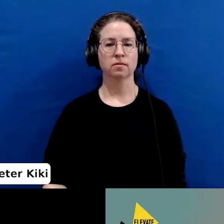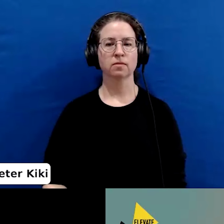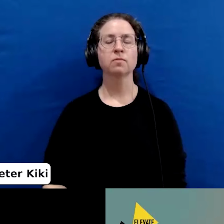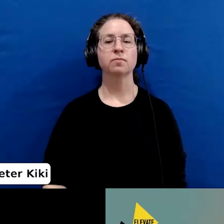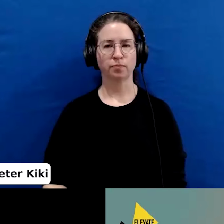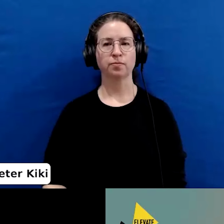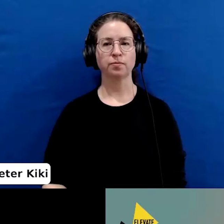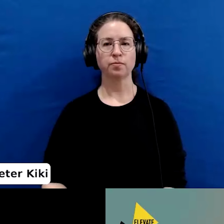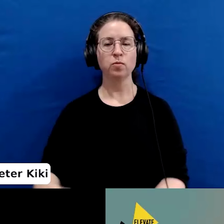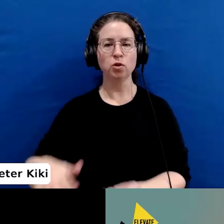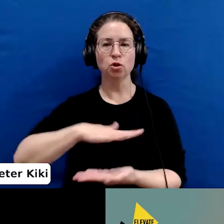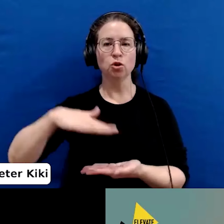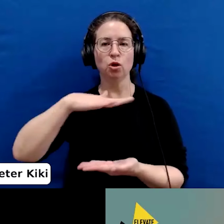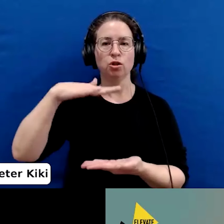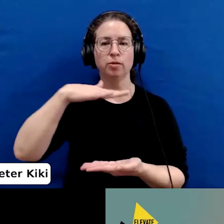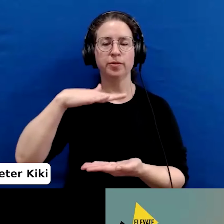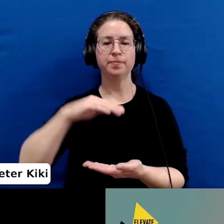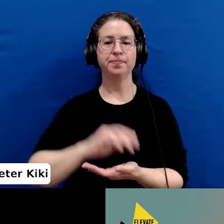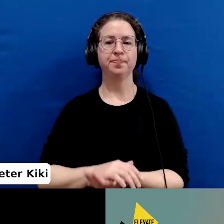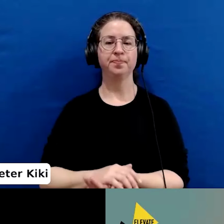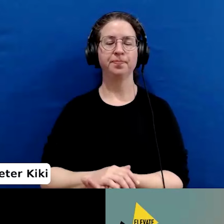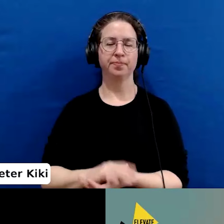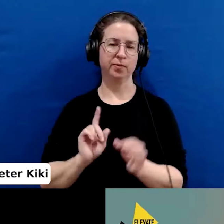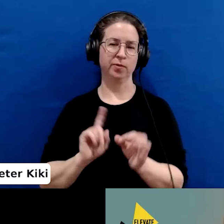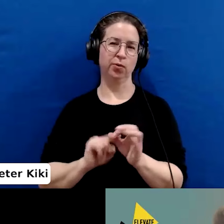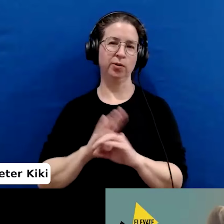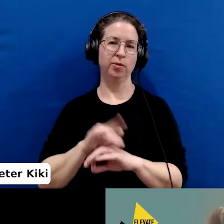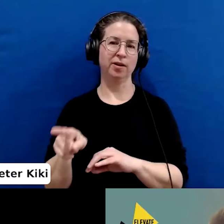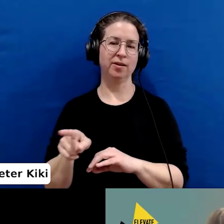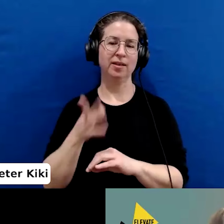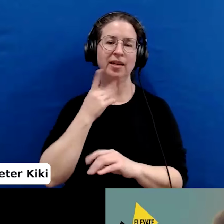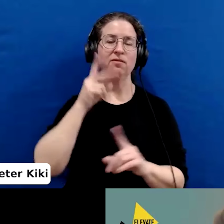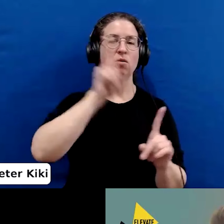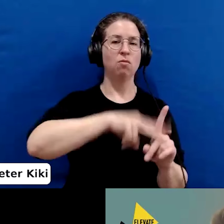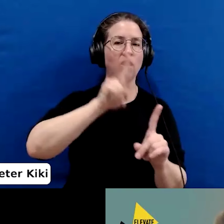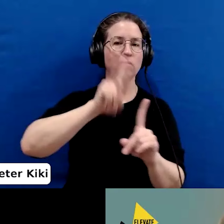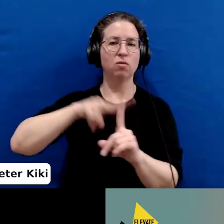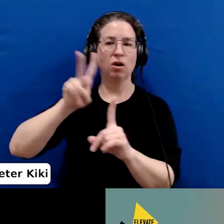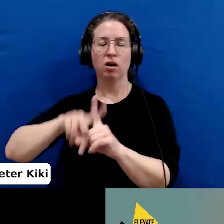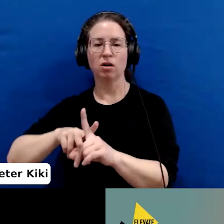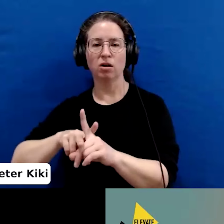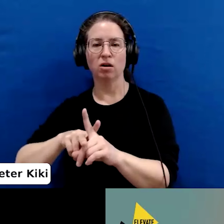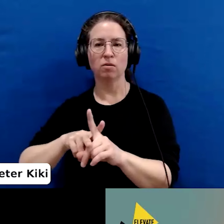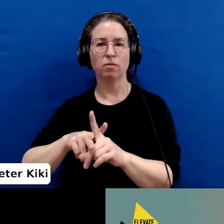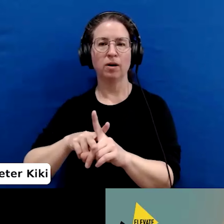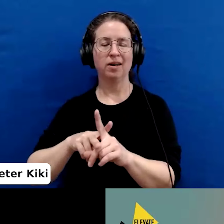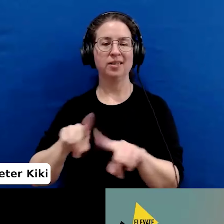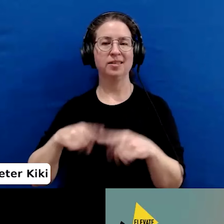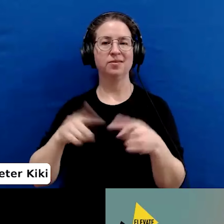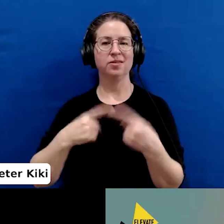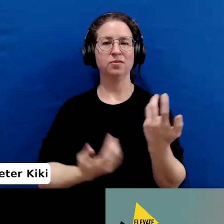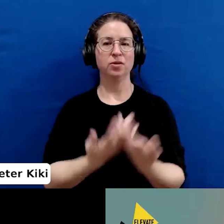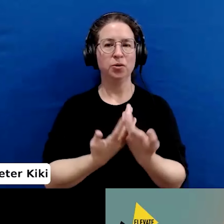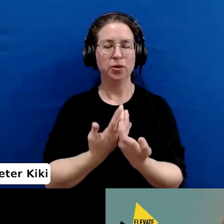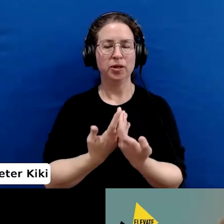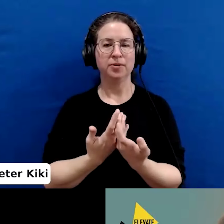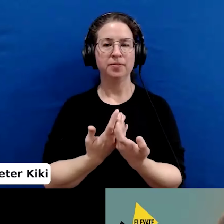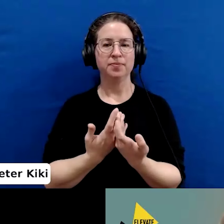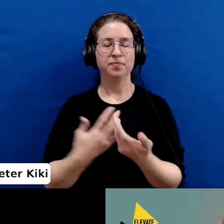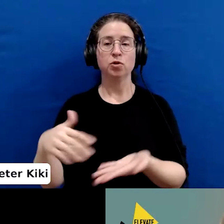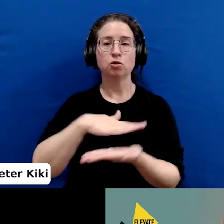So the scholarship is directly, so there's a question here about if you're applying to multiple unis and you don't know which one, does the scholarship